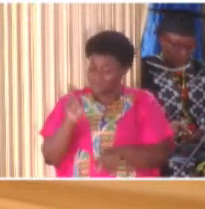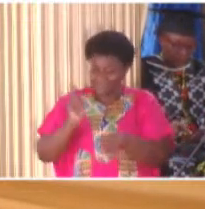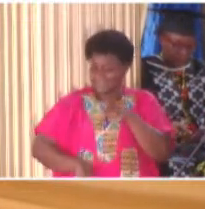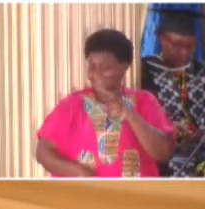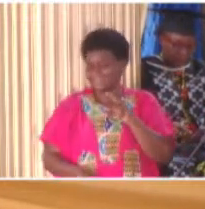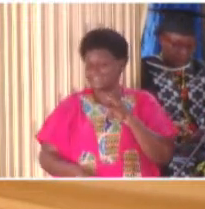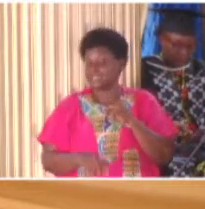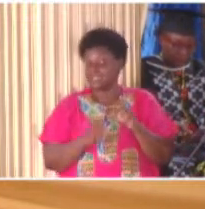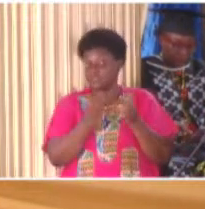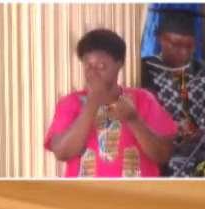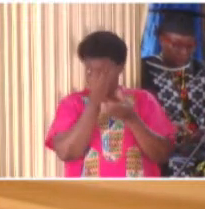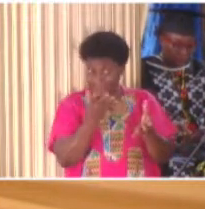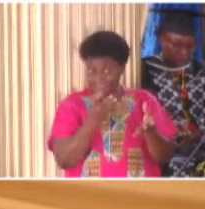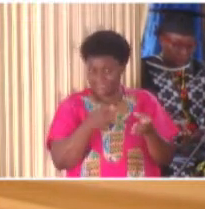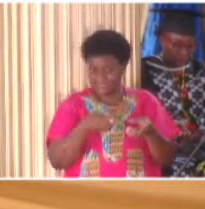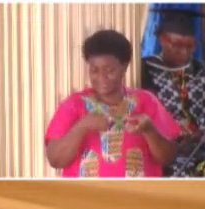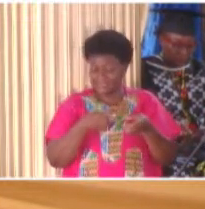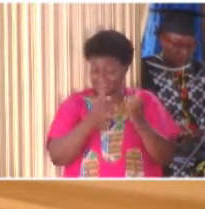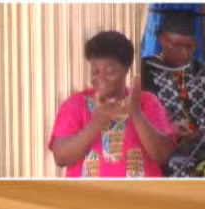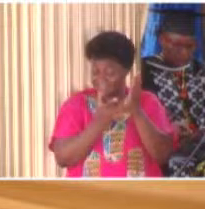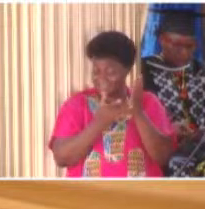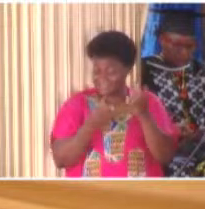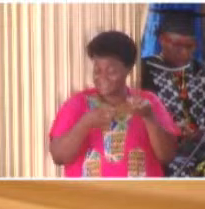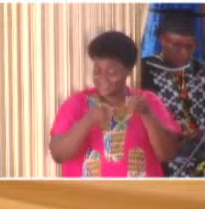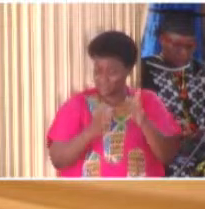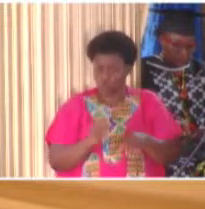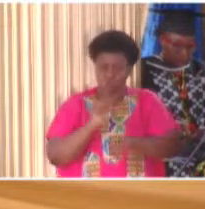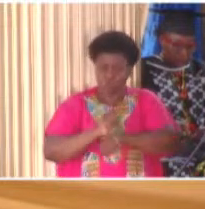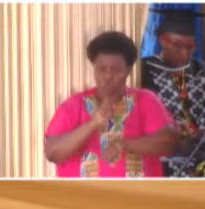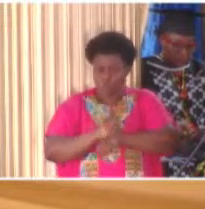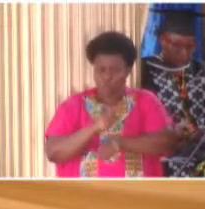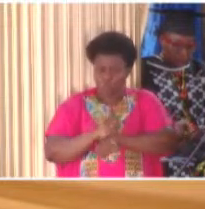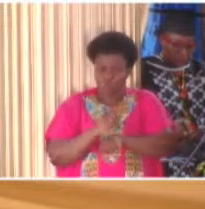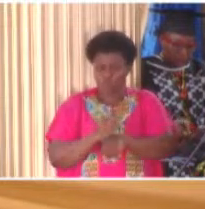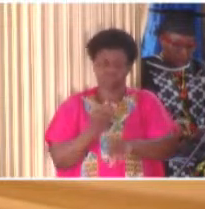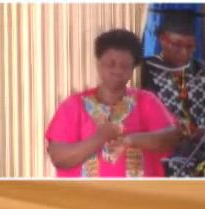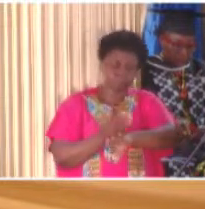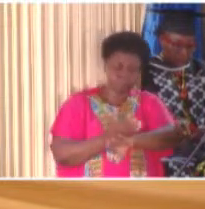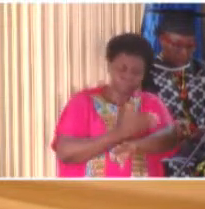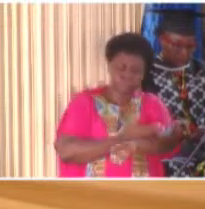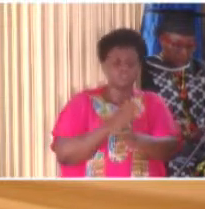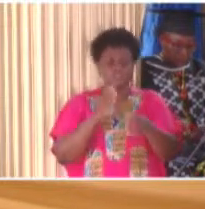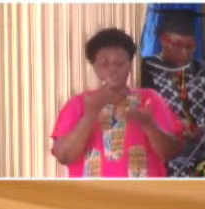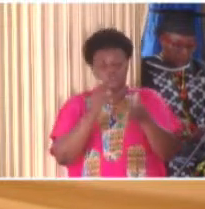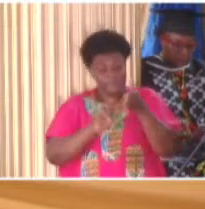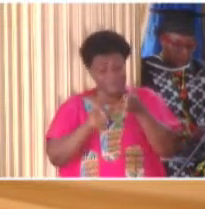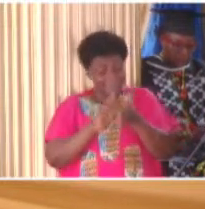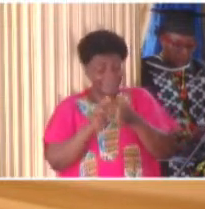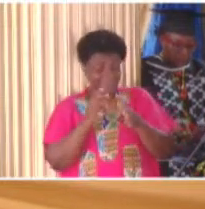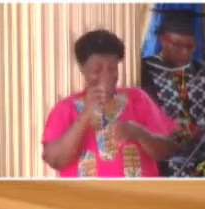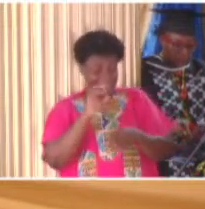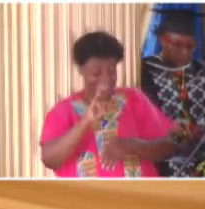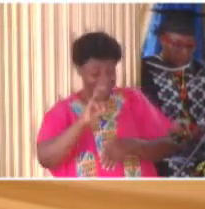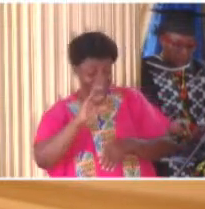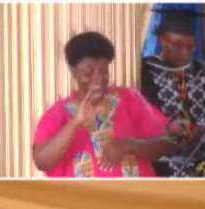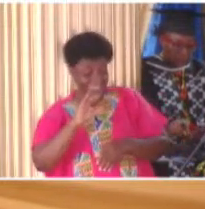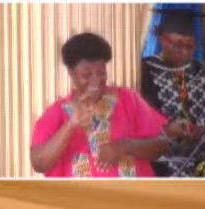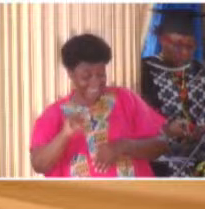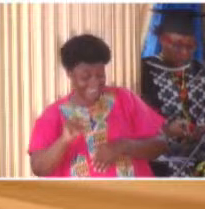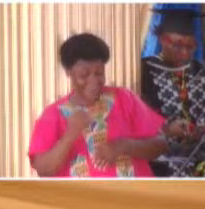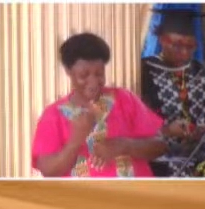Information Technology Directorate has worked tirelessly to enhance the university's IT infrastructure to ensure seamless